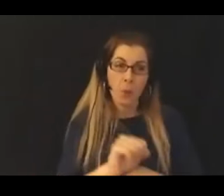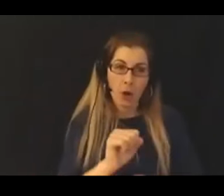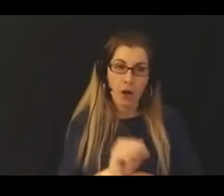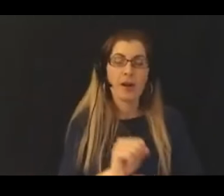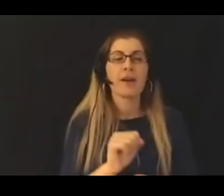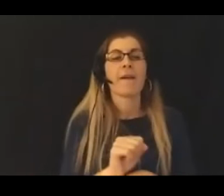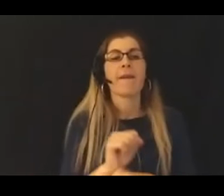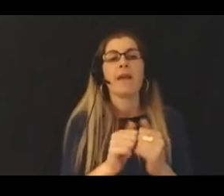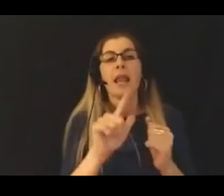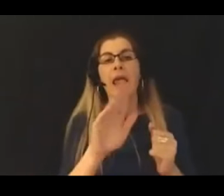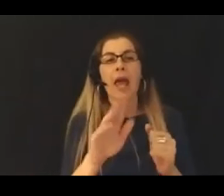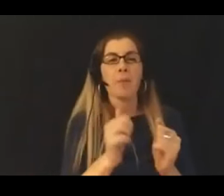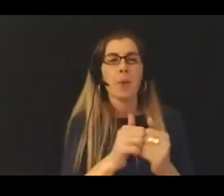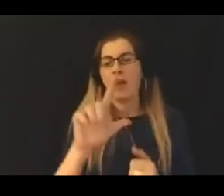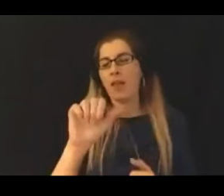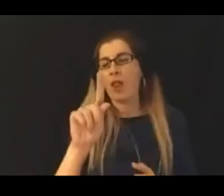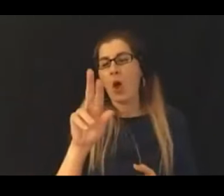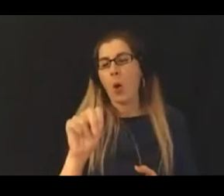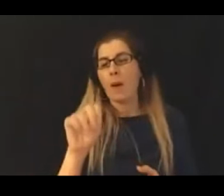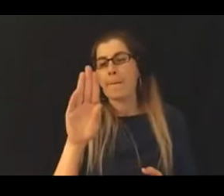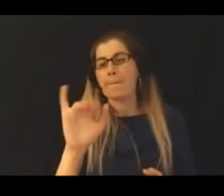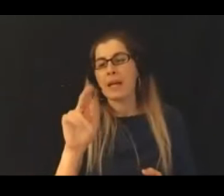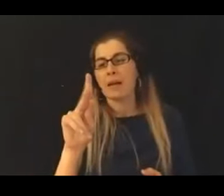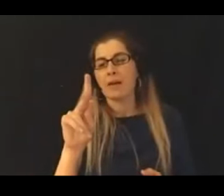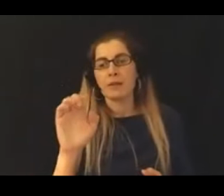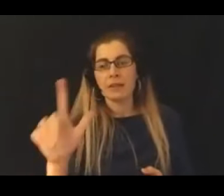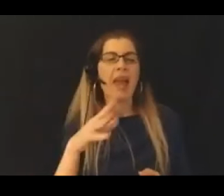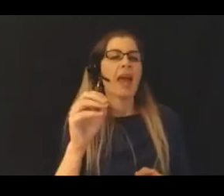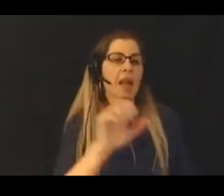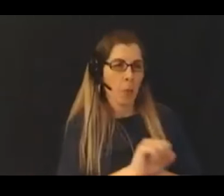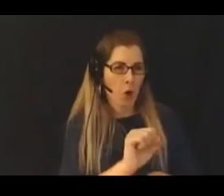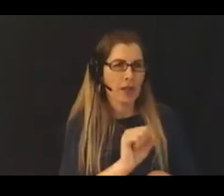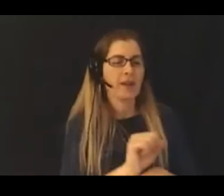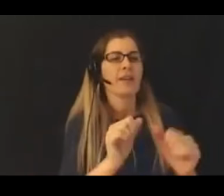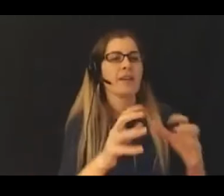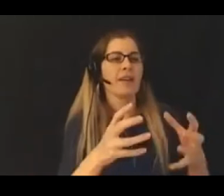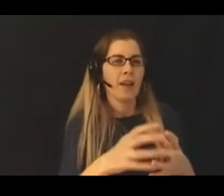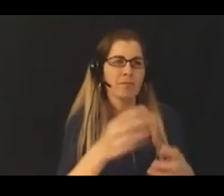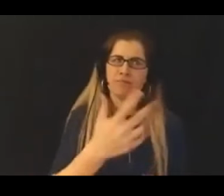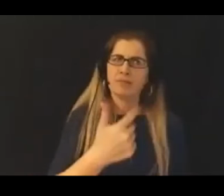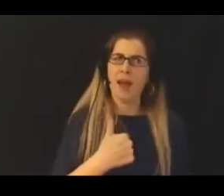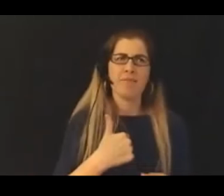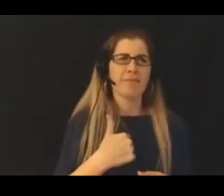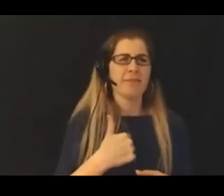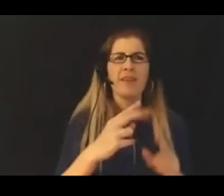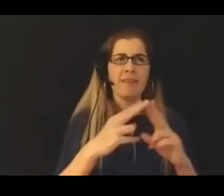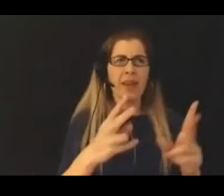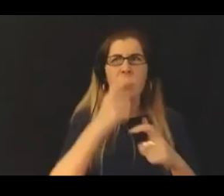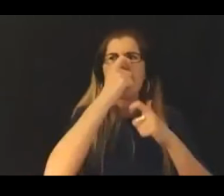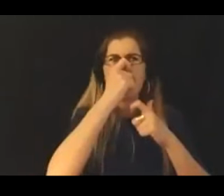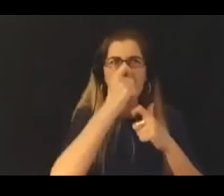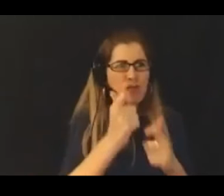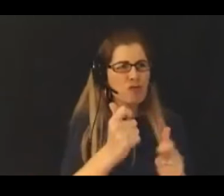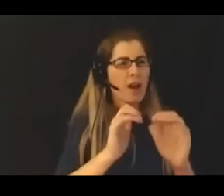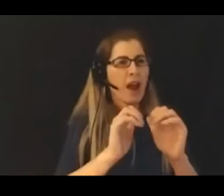Bickel. So I am working at the Center for Transformative Research on Health Behaviors. So I'm very interested in how we